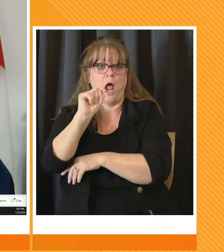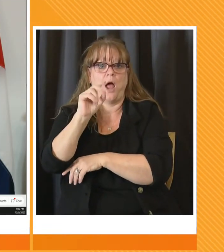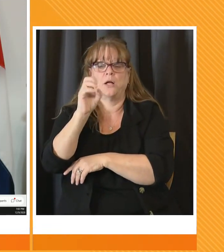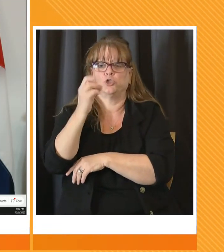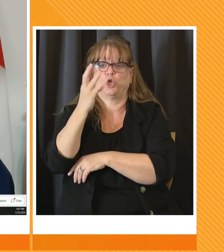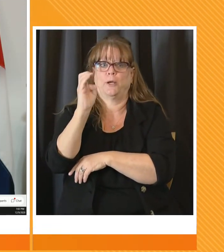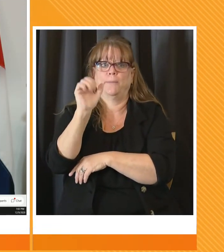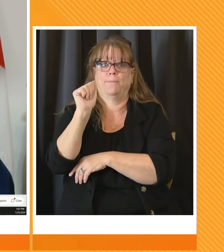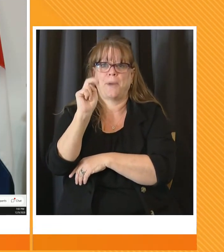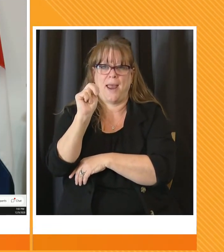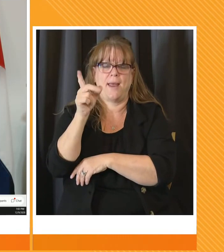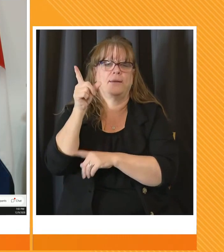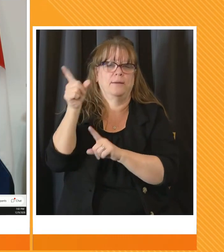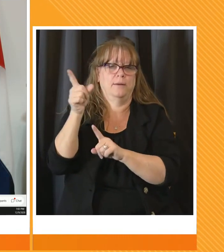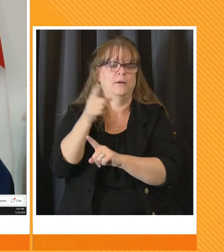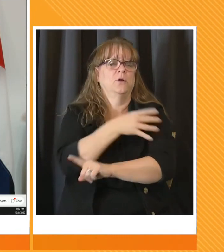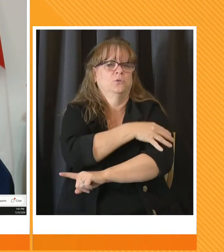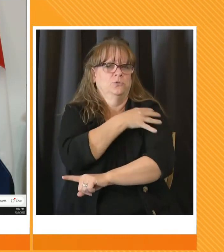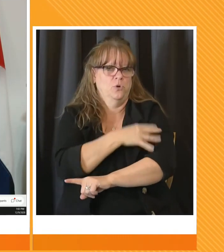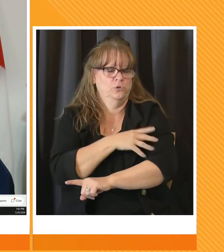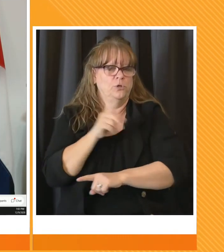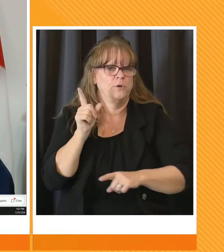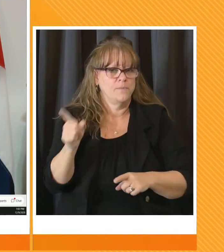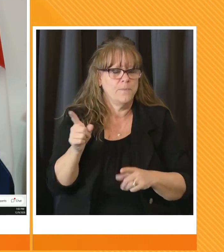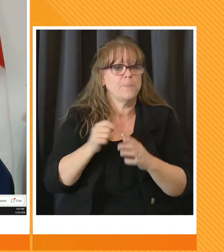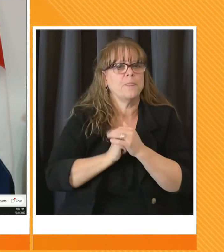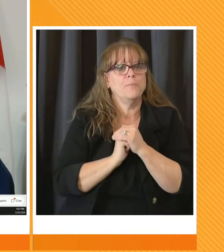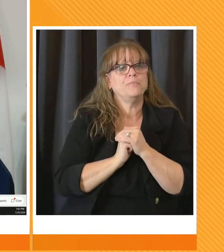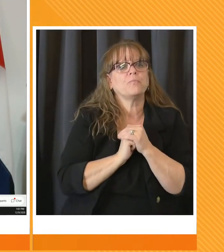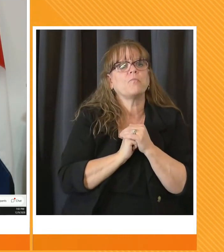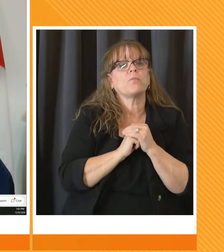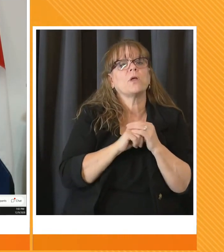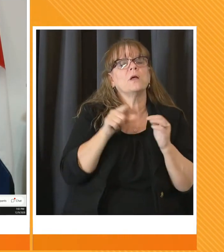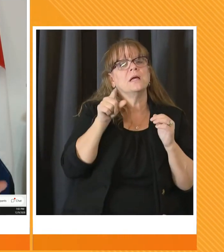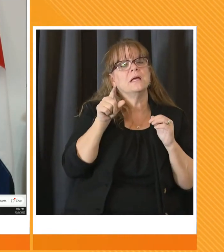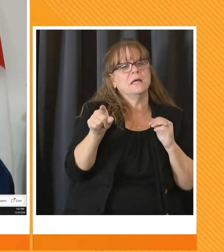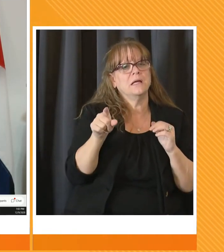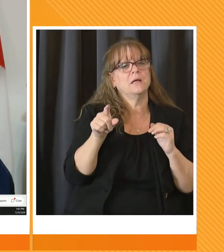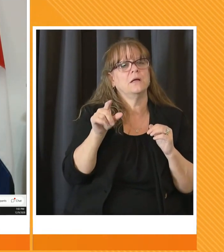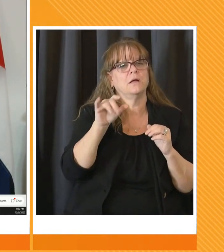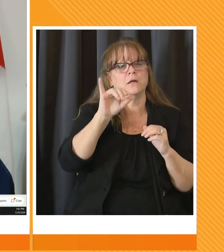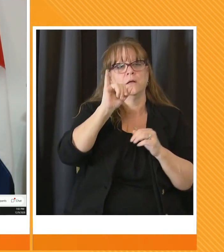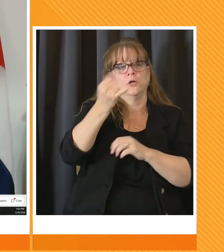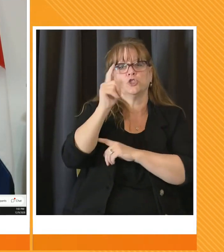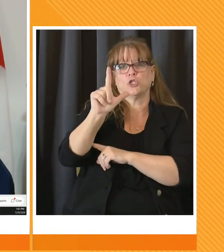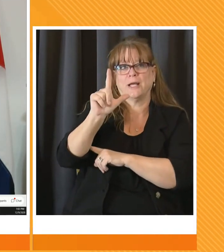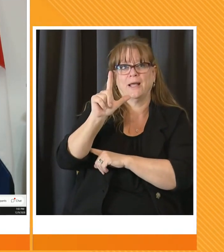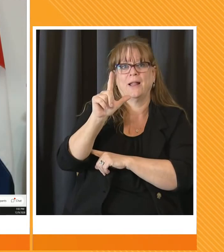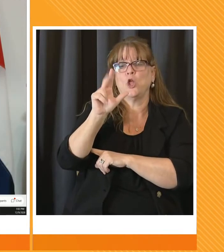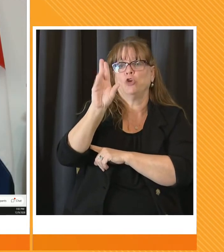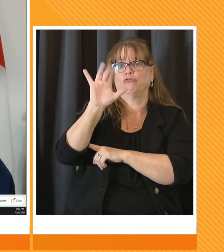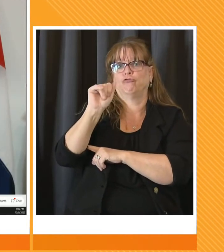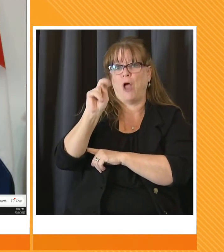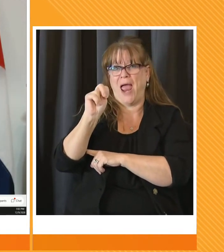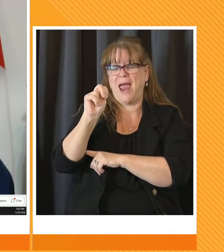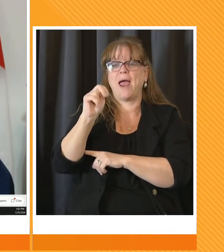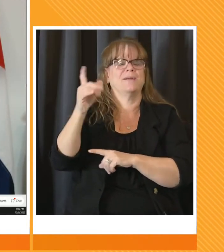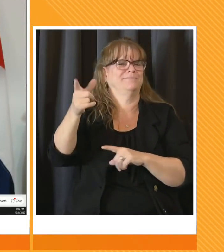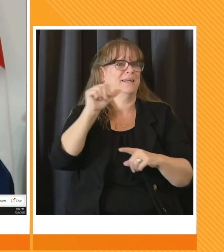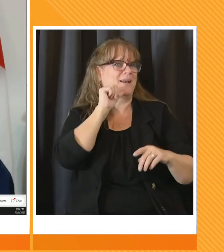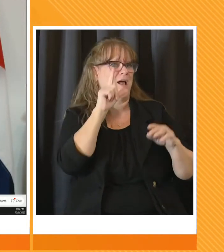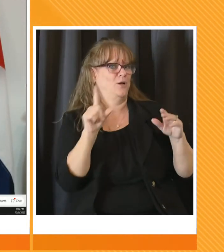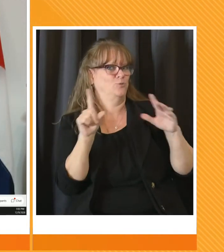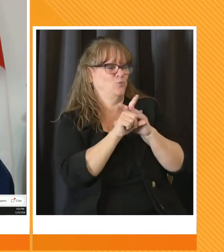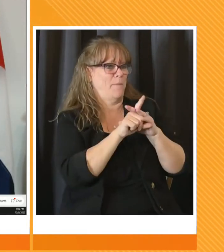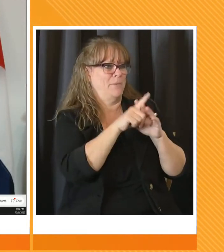our CDPHE director, isn't on this call because she's literally right now on with the federal government on Operation Warp Speed.